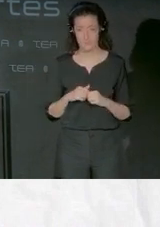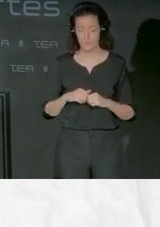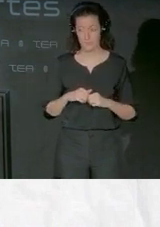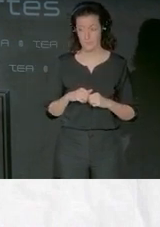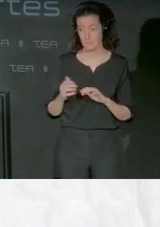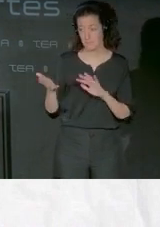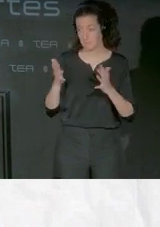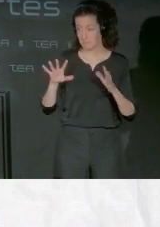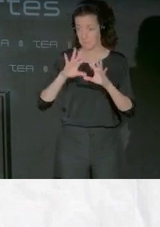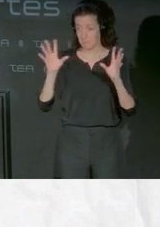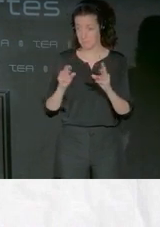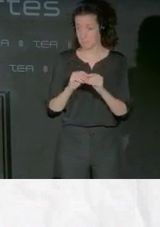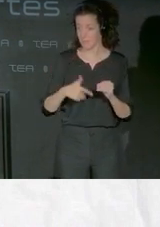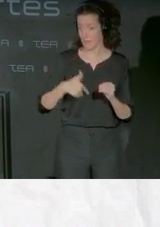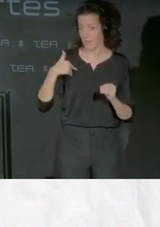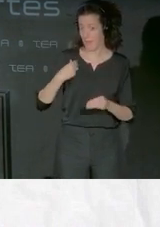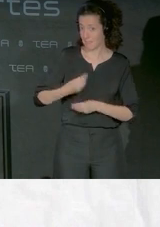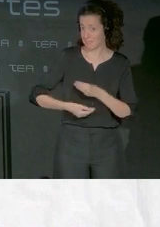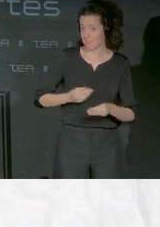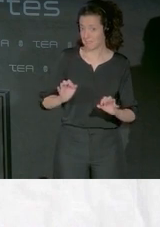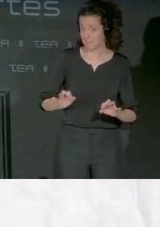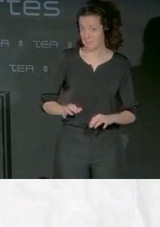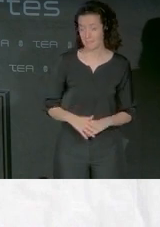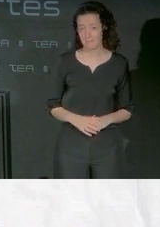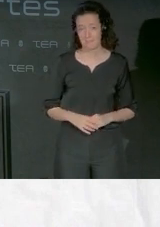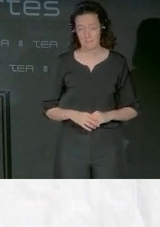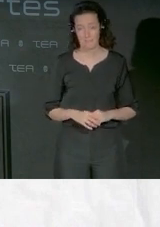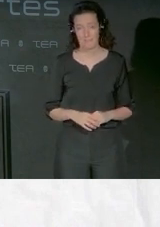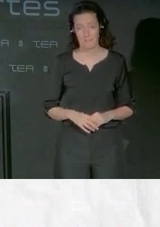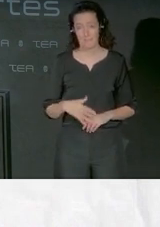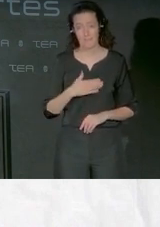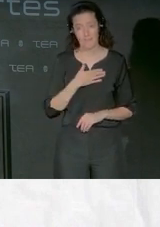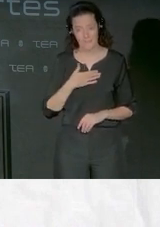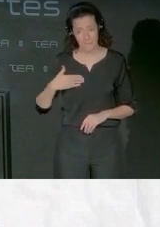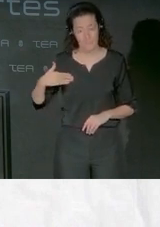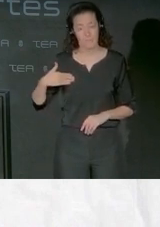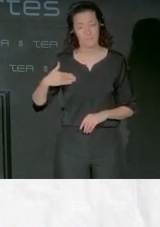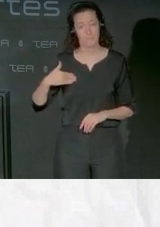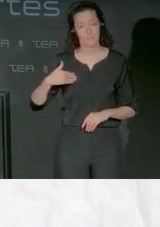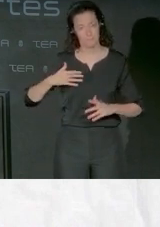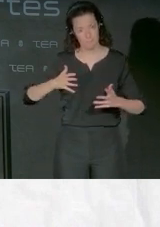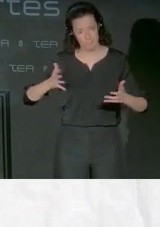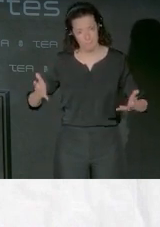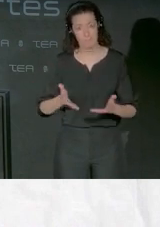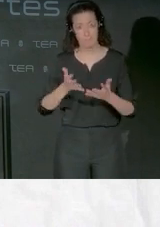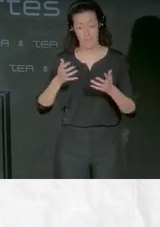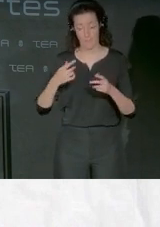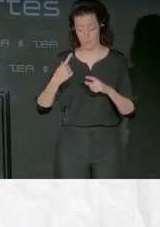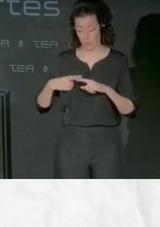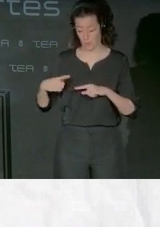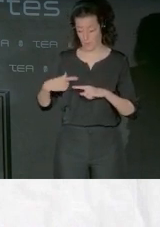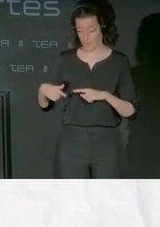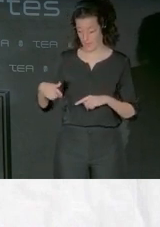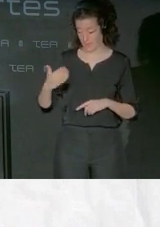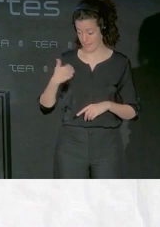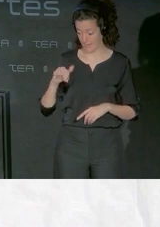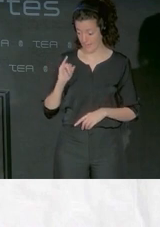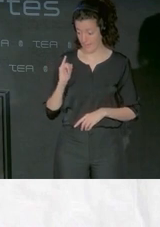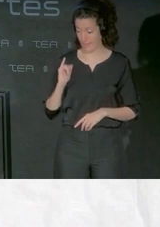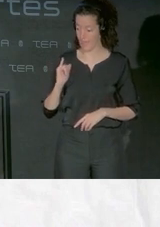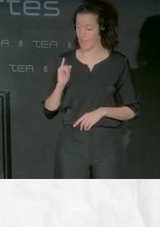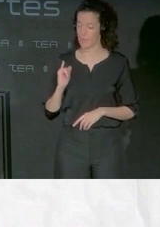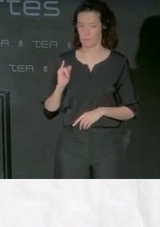looking more at nurturing what is already out there and empowering, let's say, the video game sector, rather